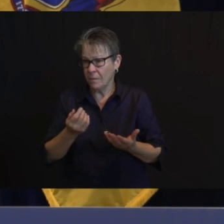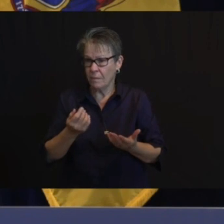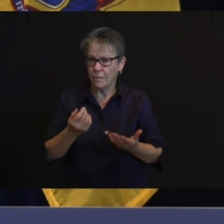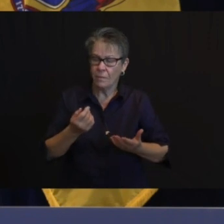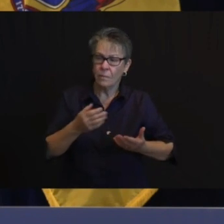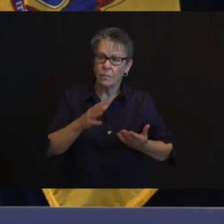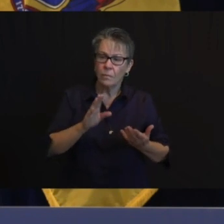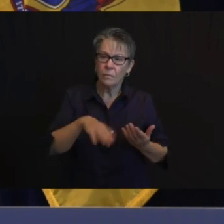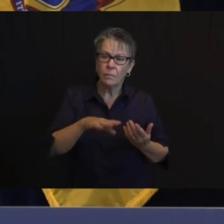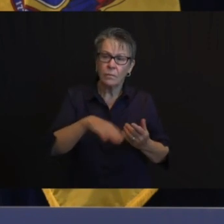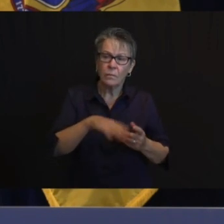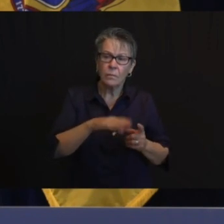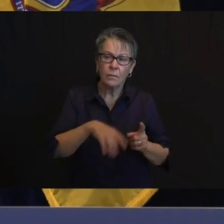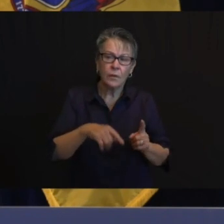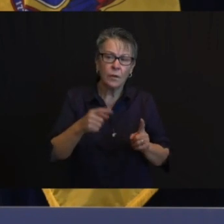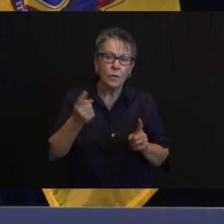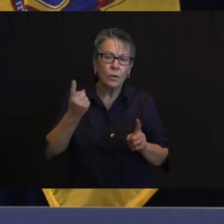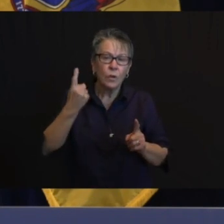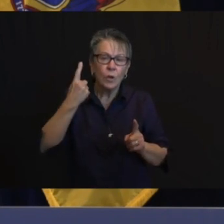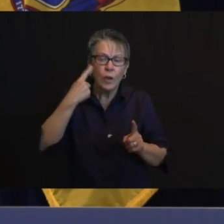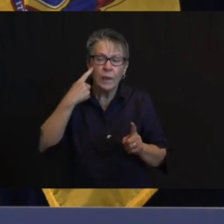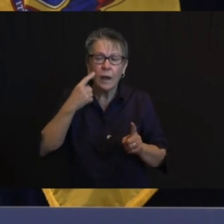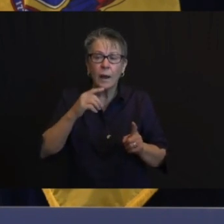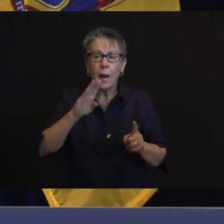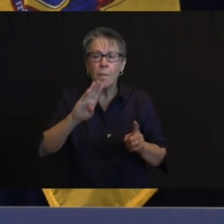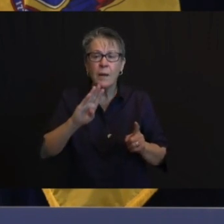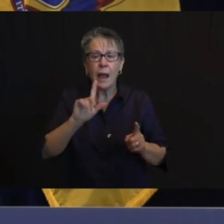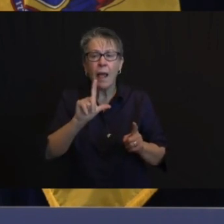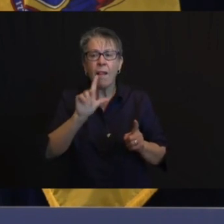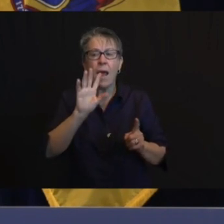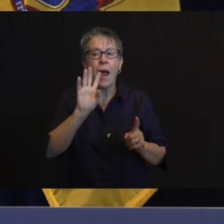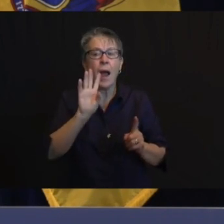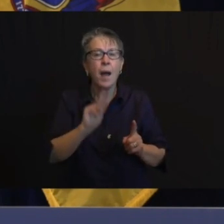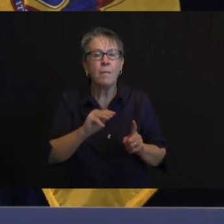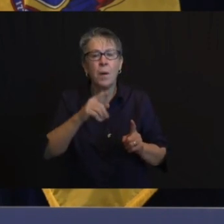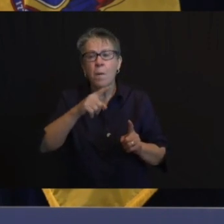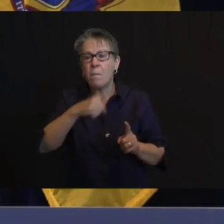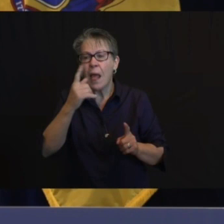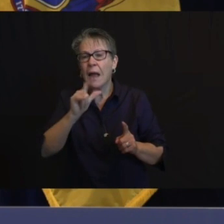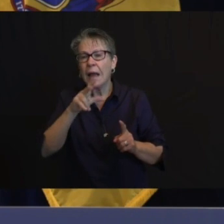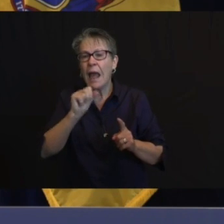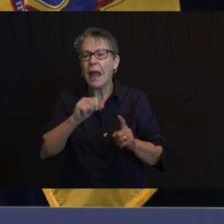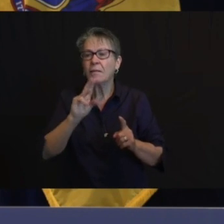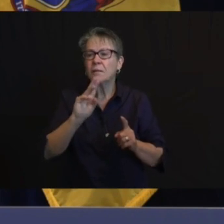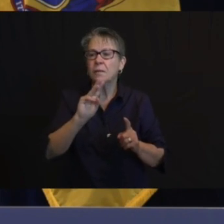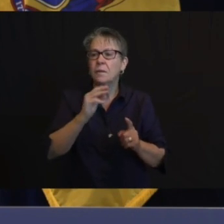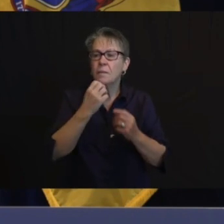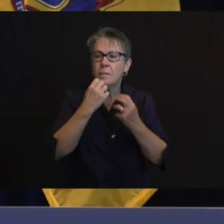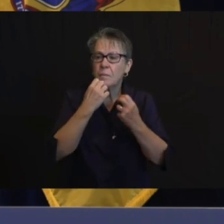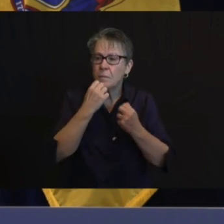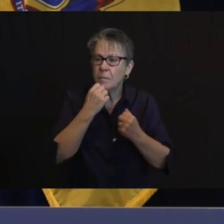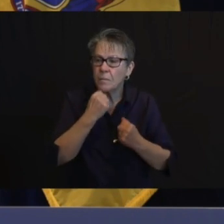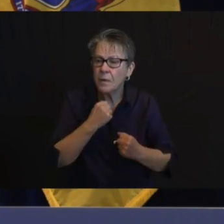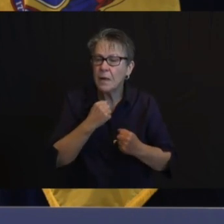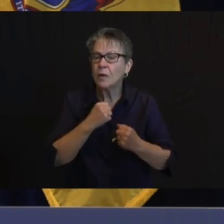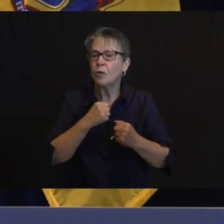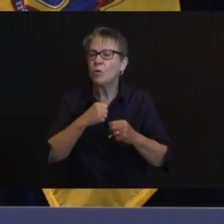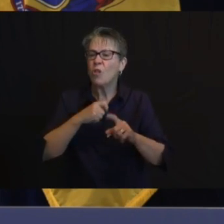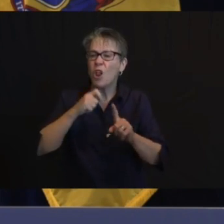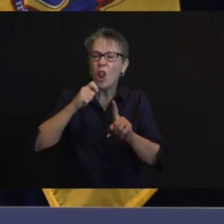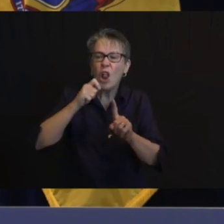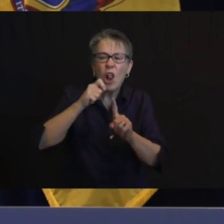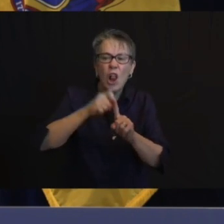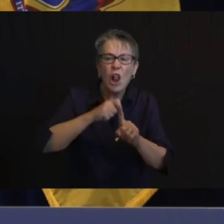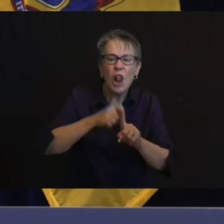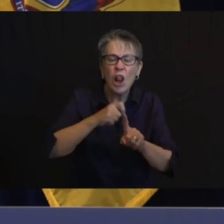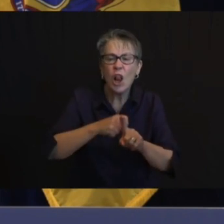something like this happens? Say that last one again, sorry. Do you also think it's wrong that some Black Lives Matter protesters and even some elected Democrats have called